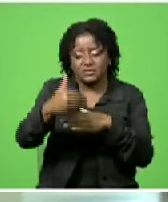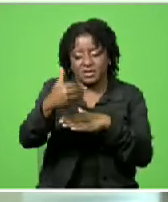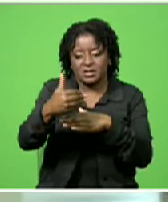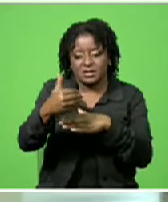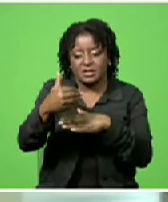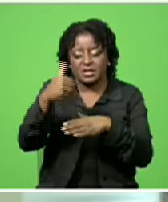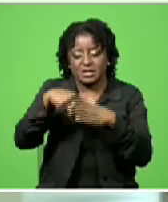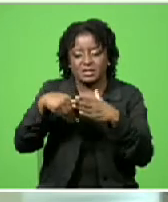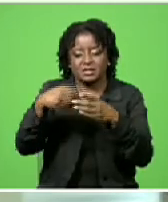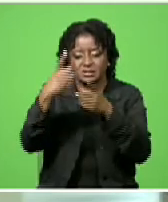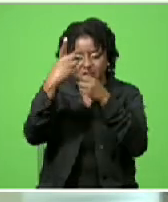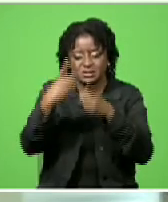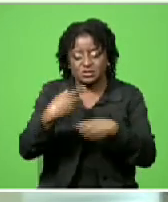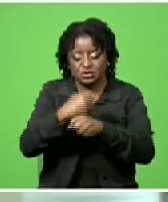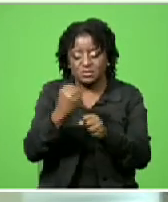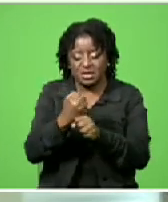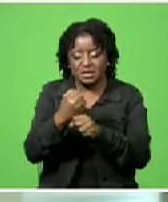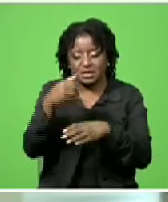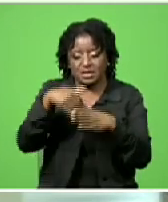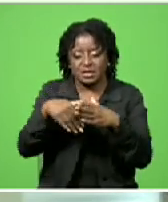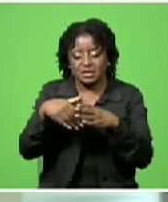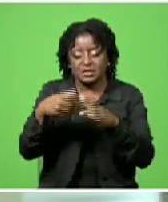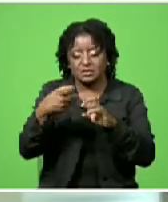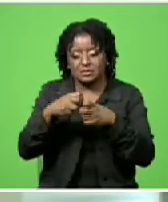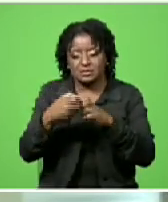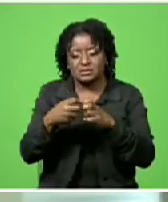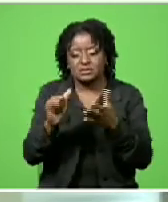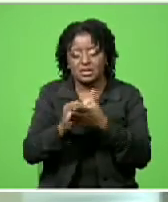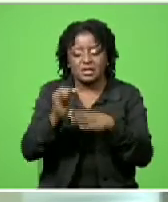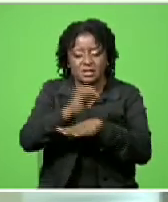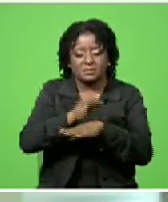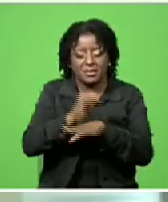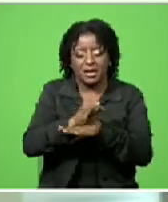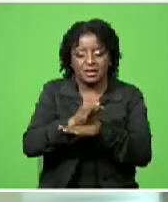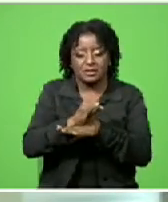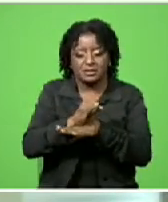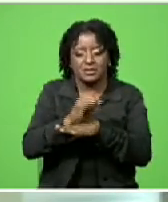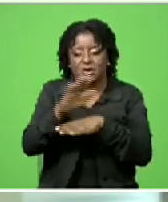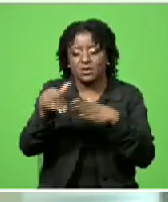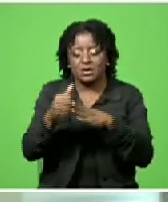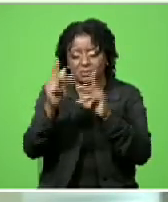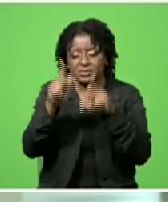will impact all industry stakeholders, including our ship owners,